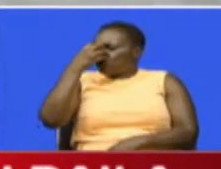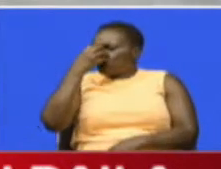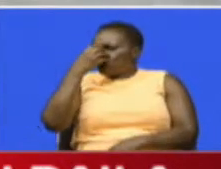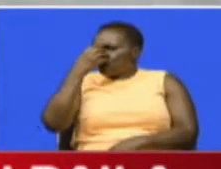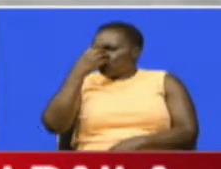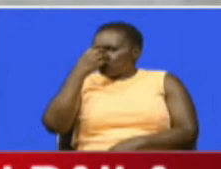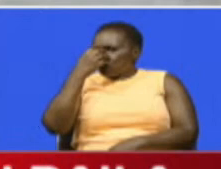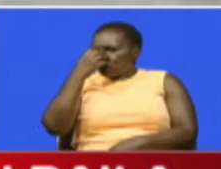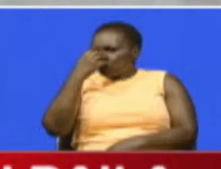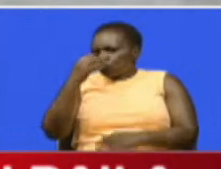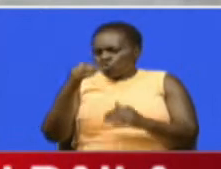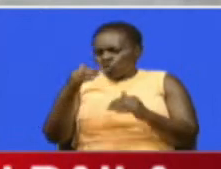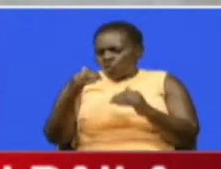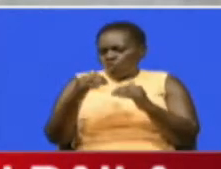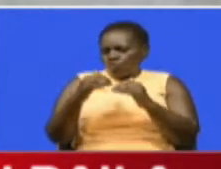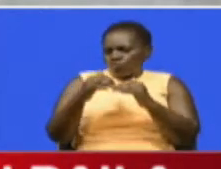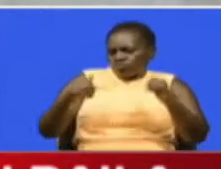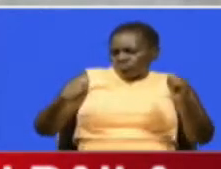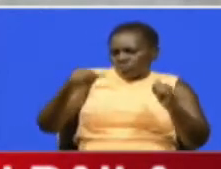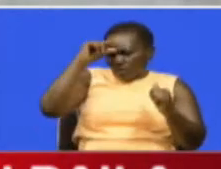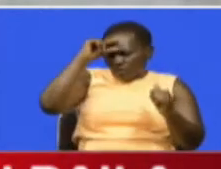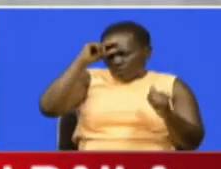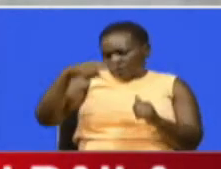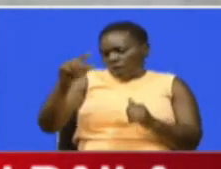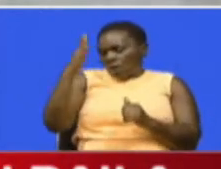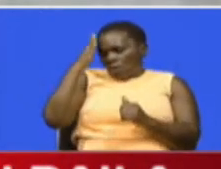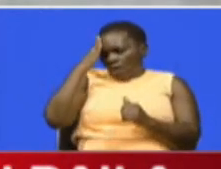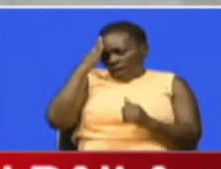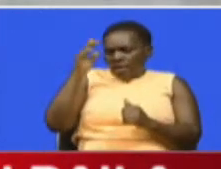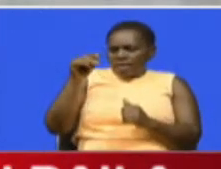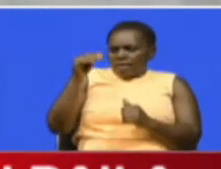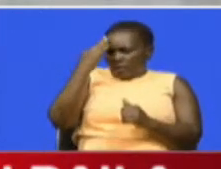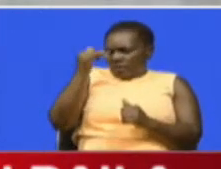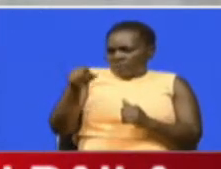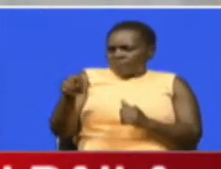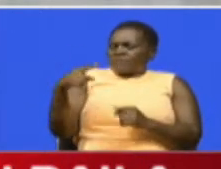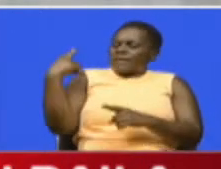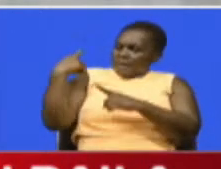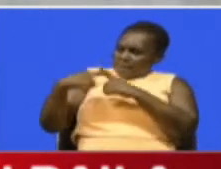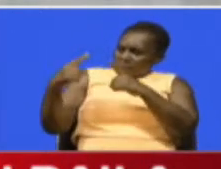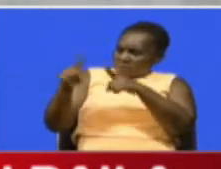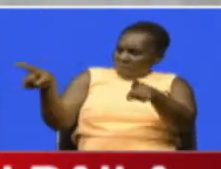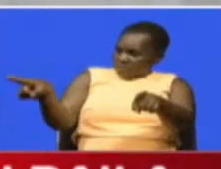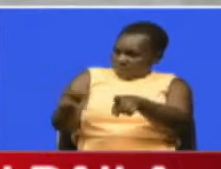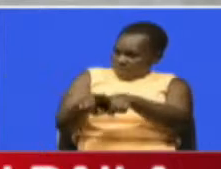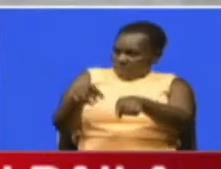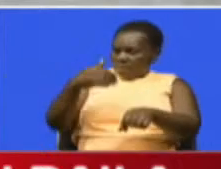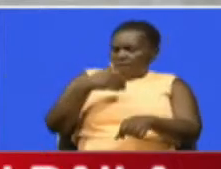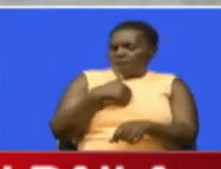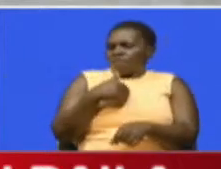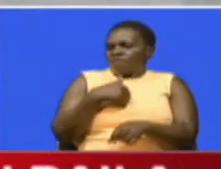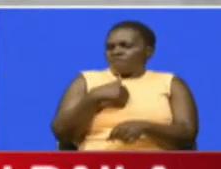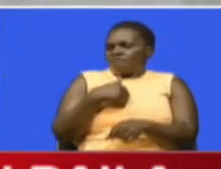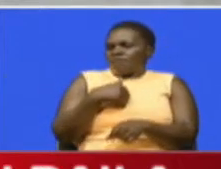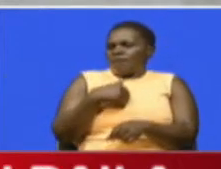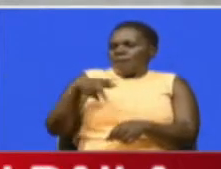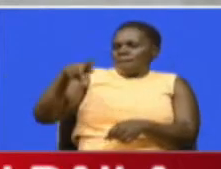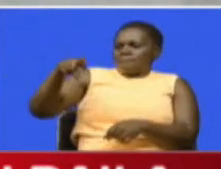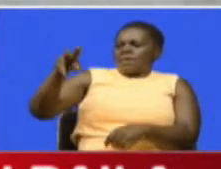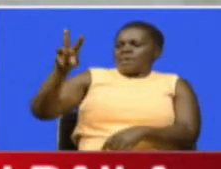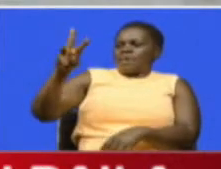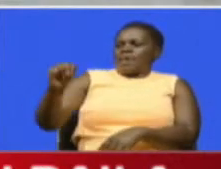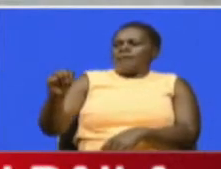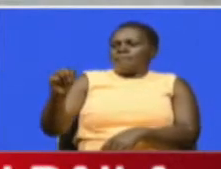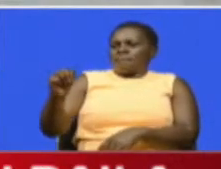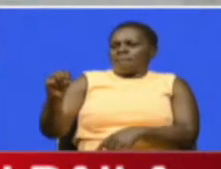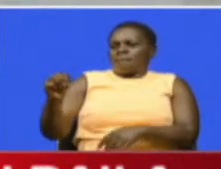alienation from government? Do you think it's right? Taking into consideration that you've gone through this as well, being a prime minister